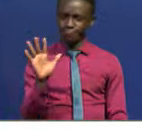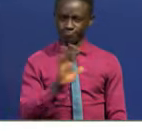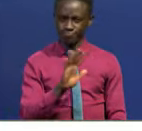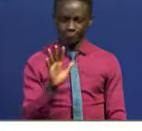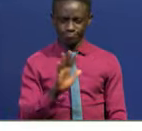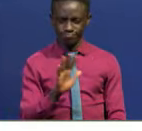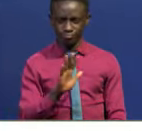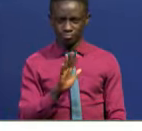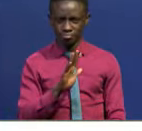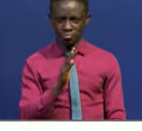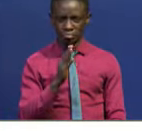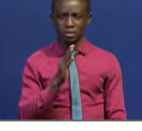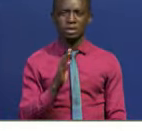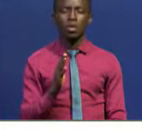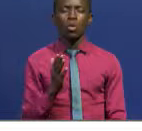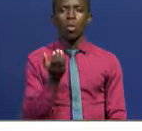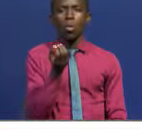or otherwise